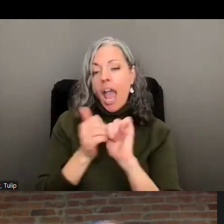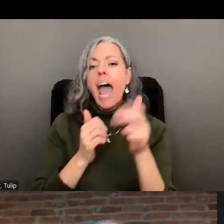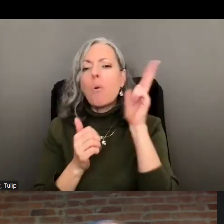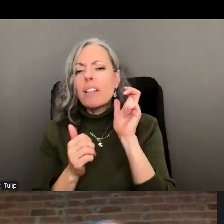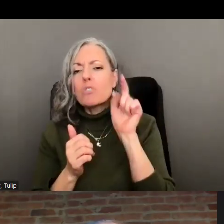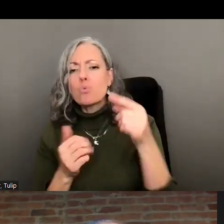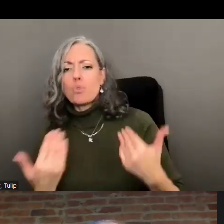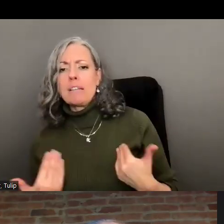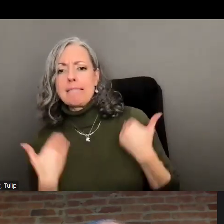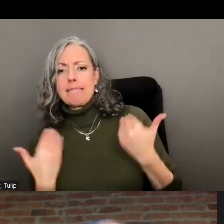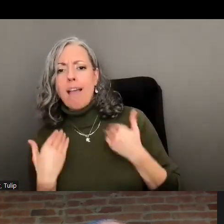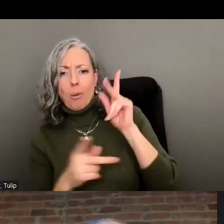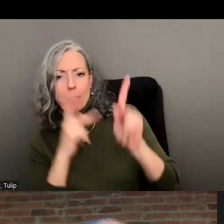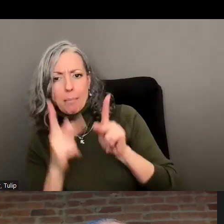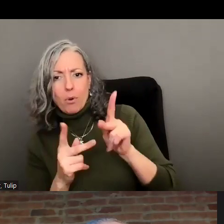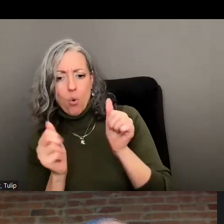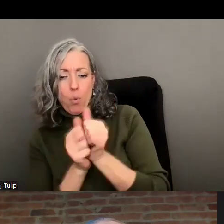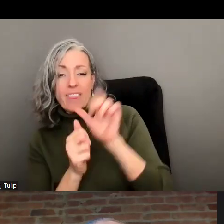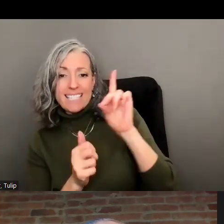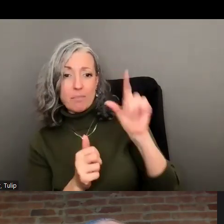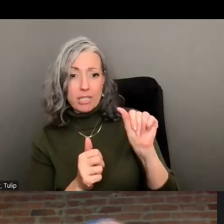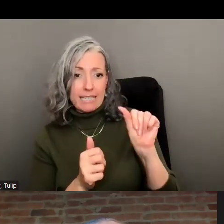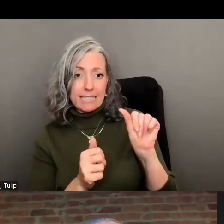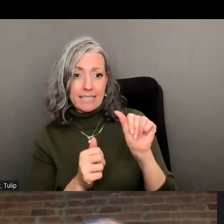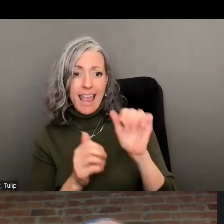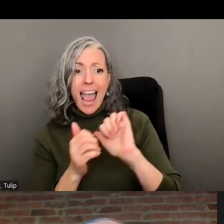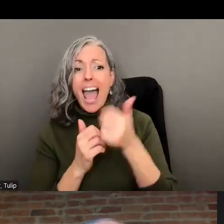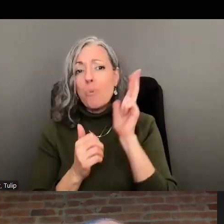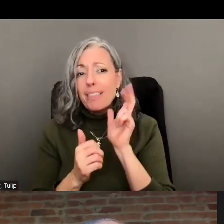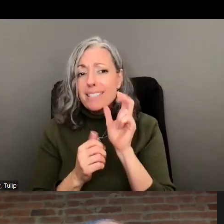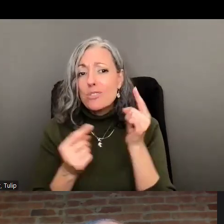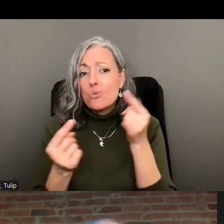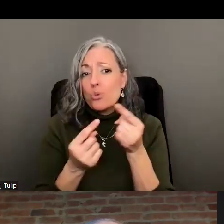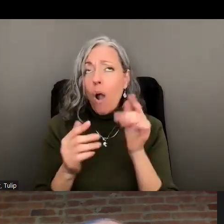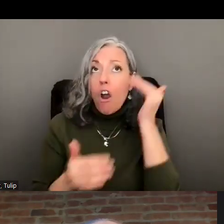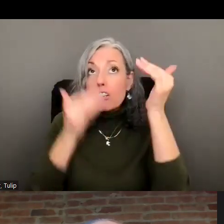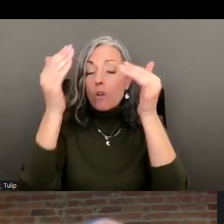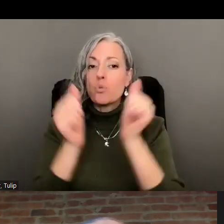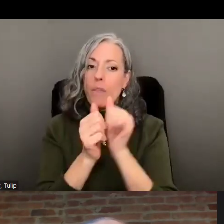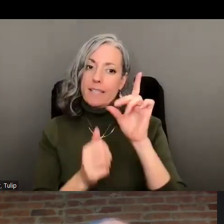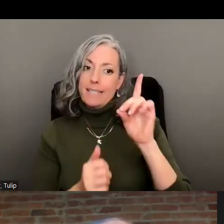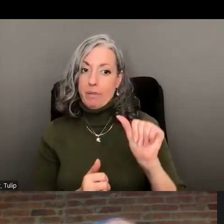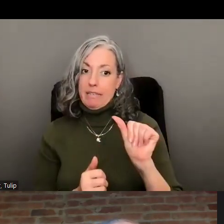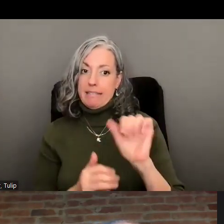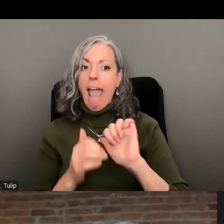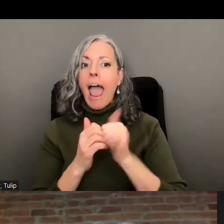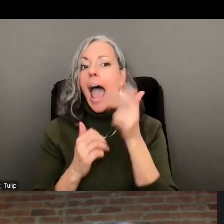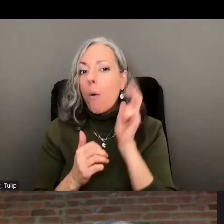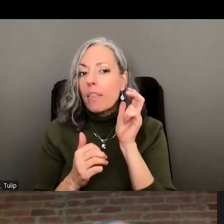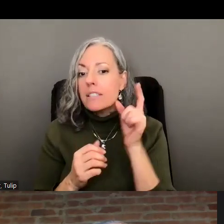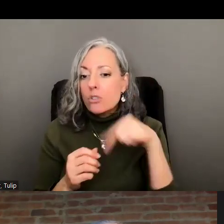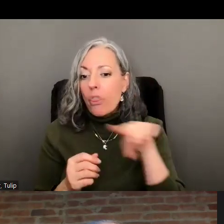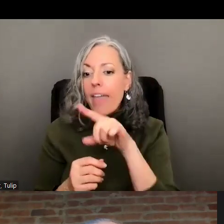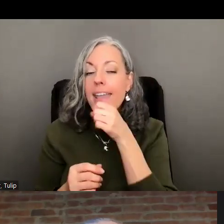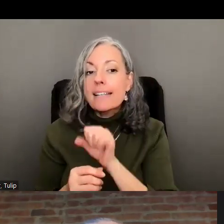younger individuals with disabilities, our youth? How do we listen to our adults with disabilities? And how do we listen to those aging